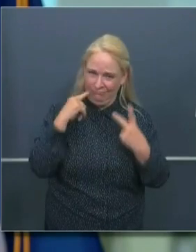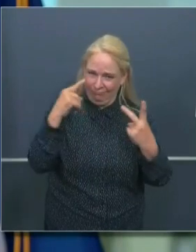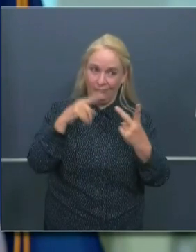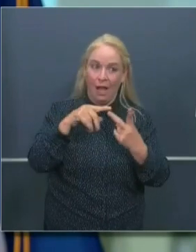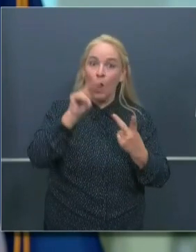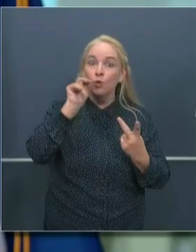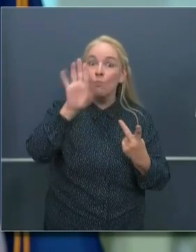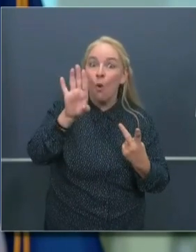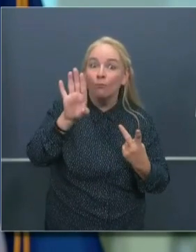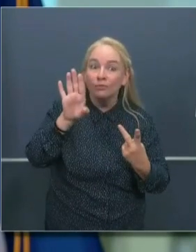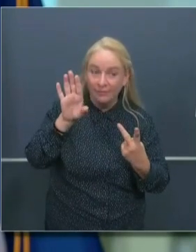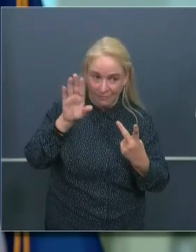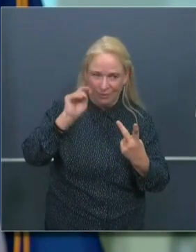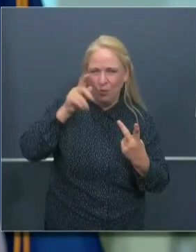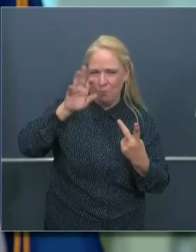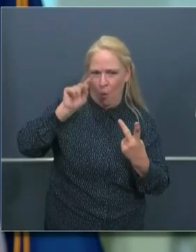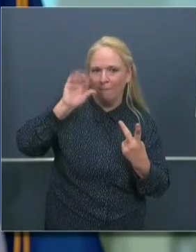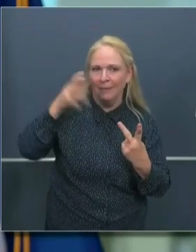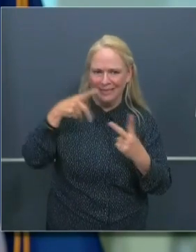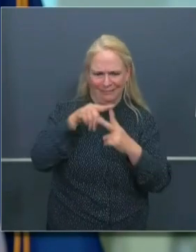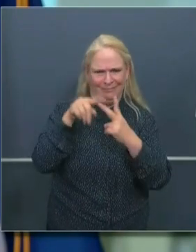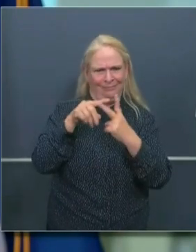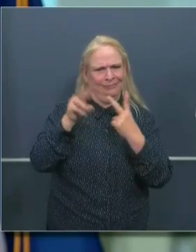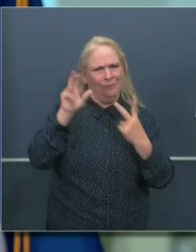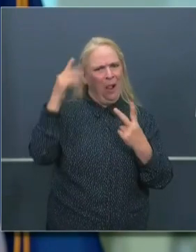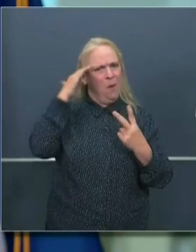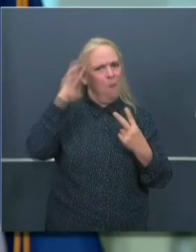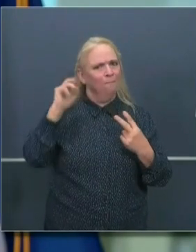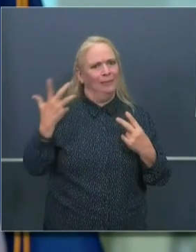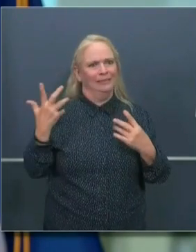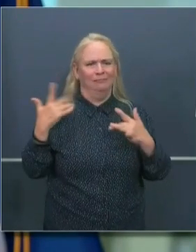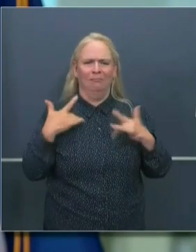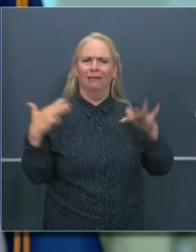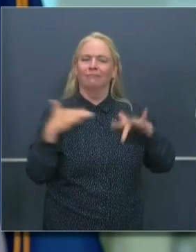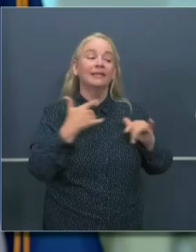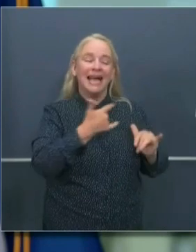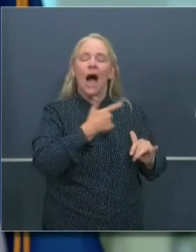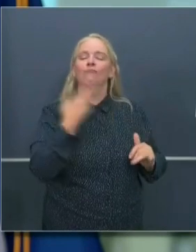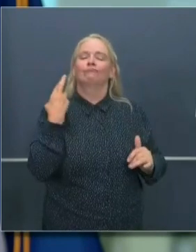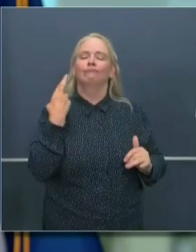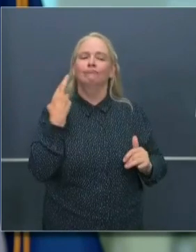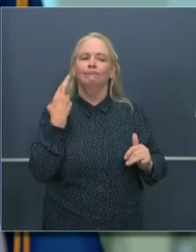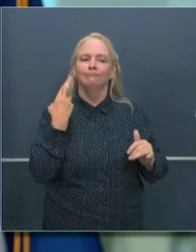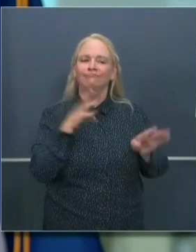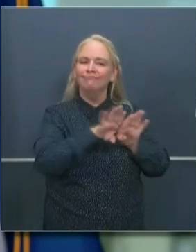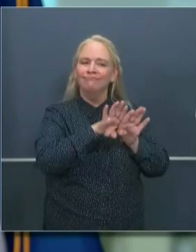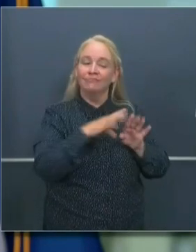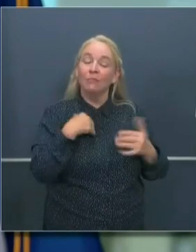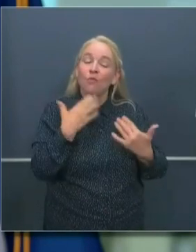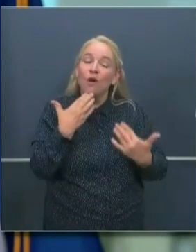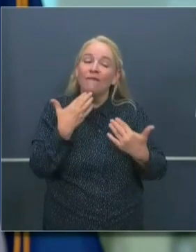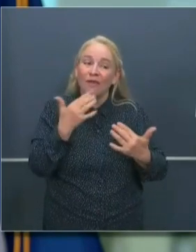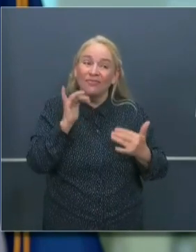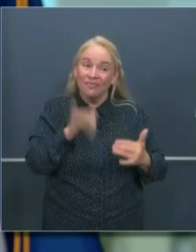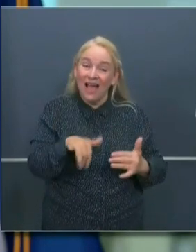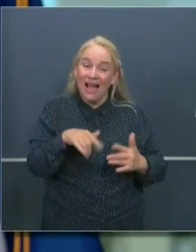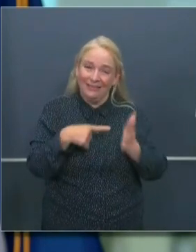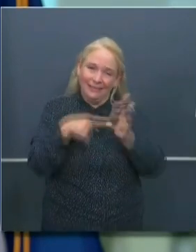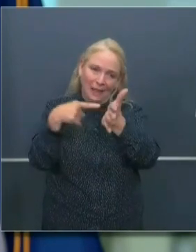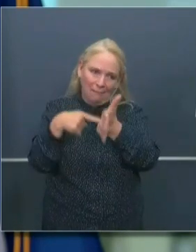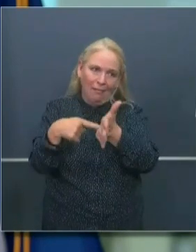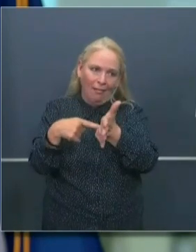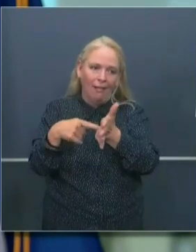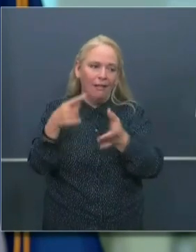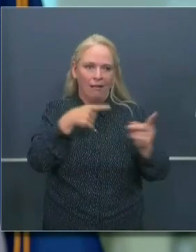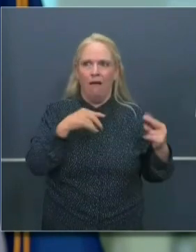the county are moving forward on their own, and I'm very grateful for that. So I think it's an example of the fact in some ways we're turning the